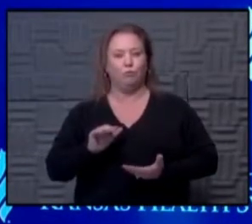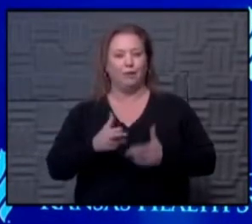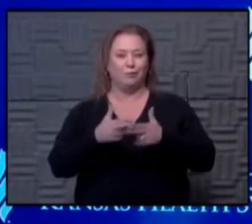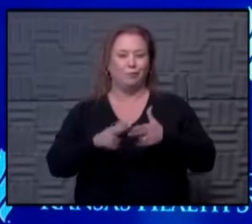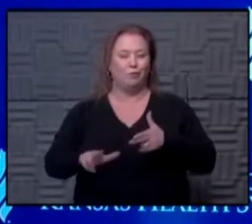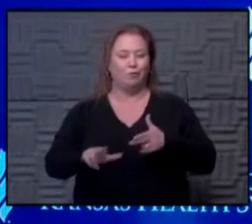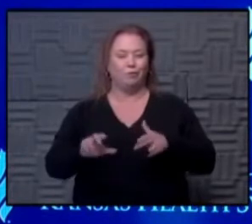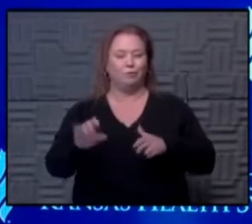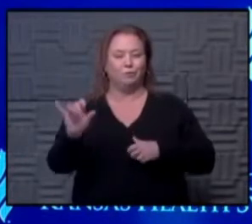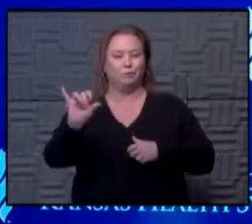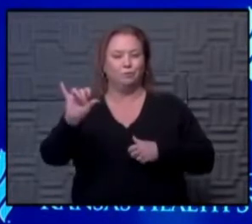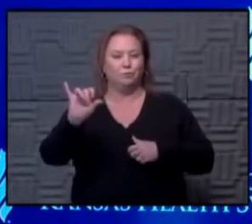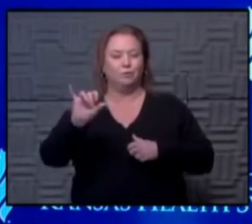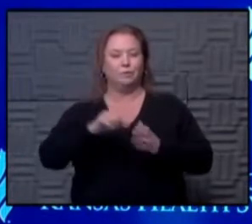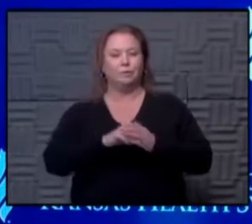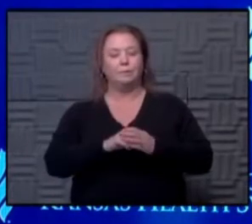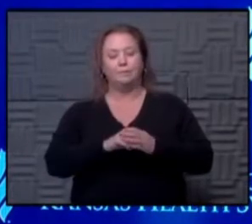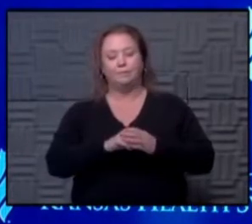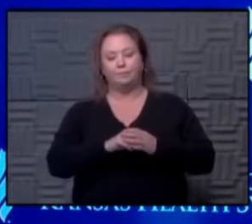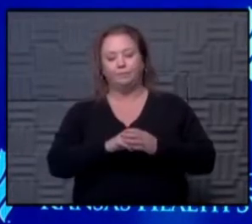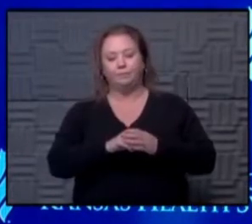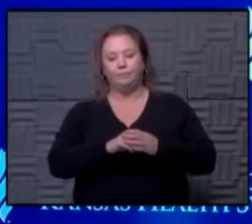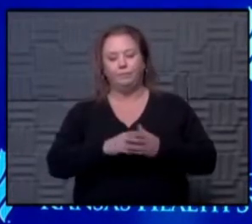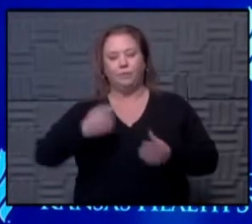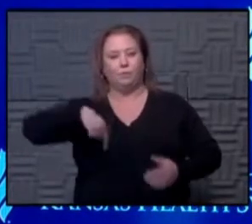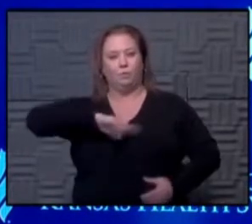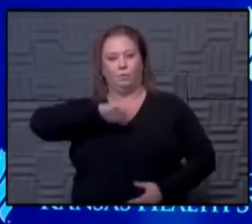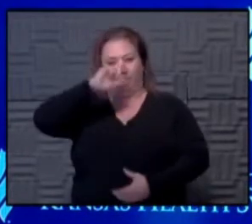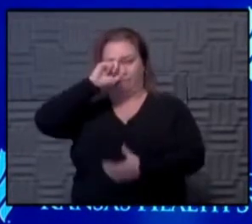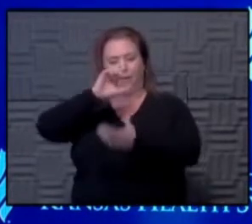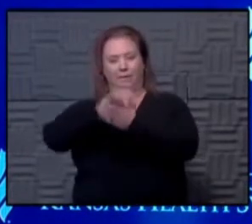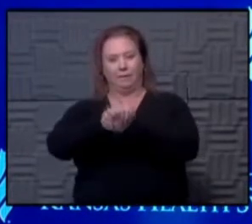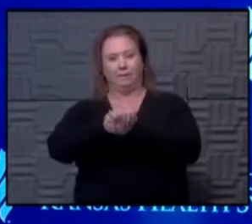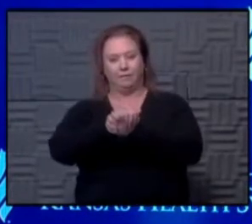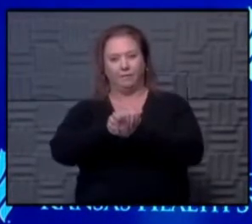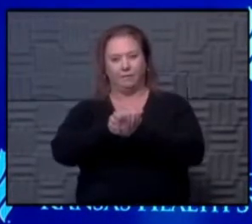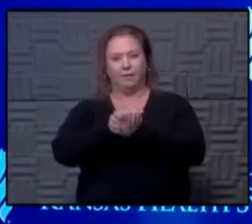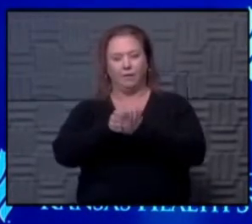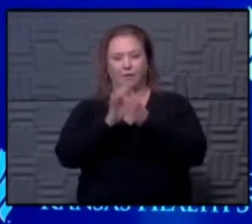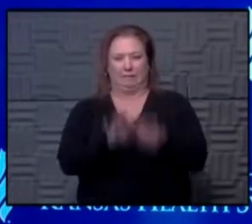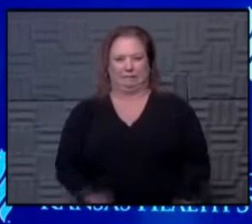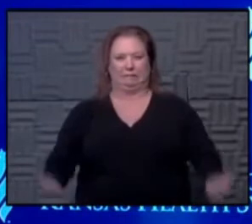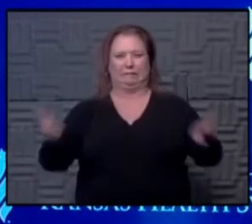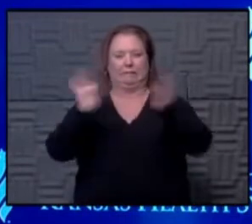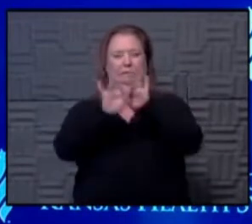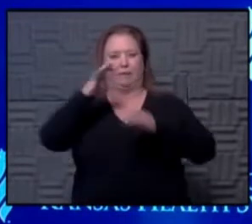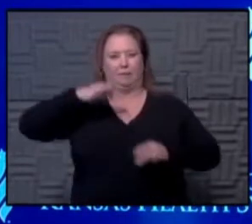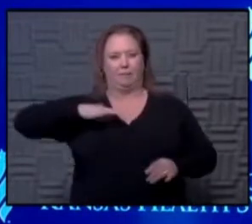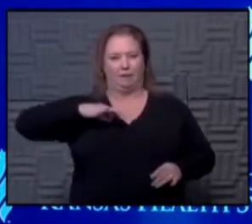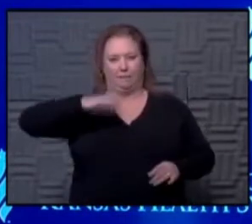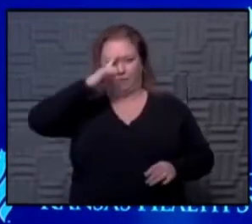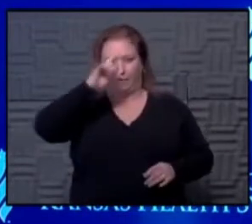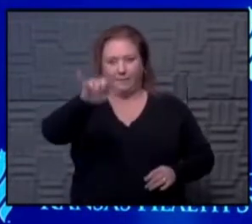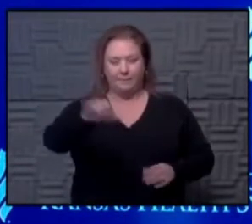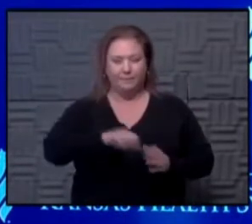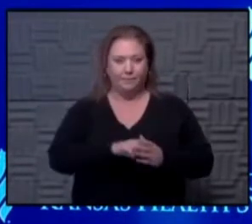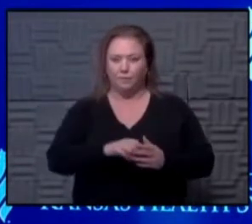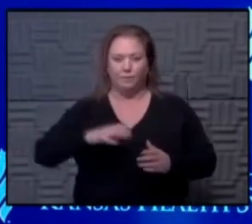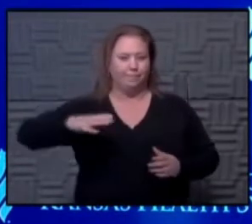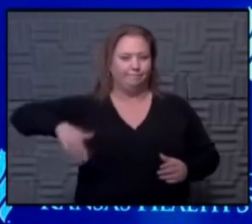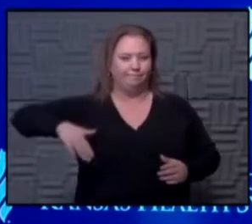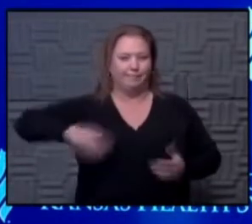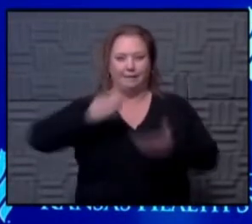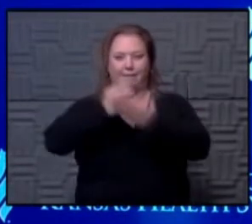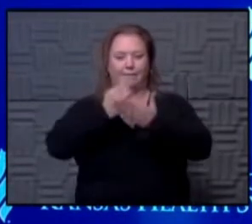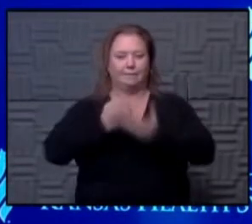shorter, potentially, than if you weren't. So we believe that there will be significant benefit on that front. We just don't have the